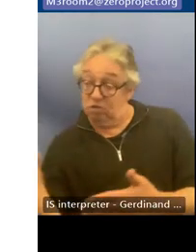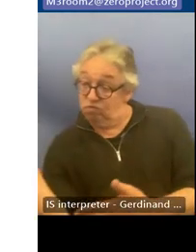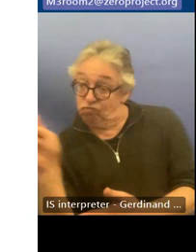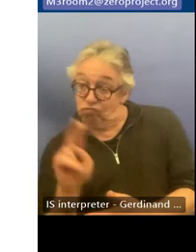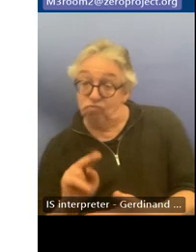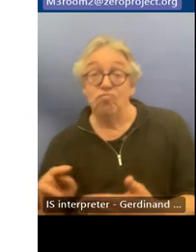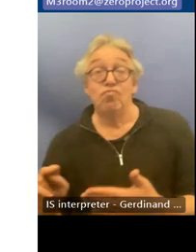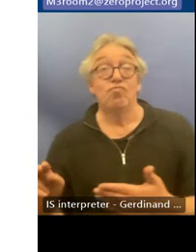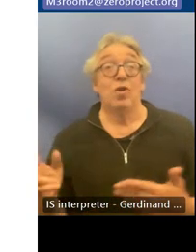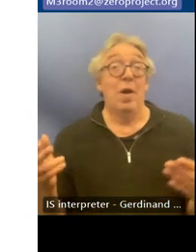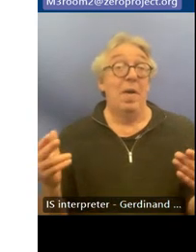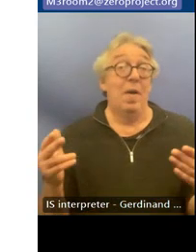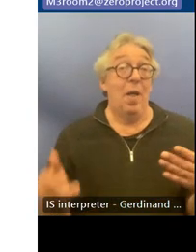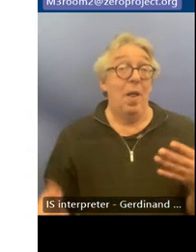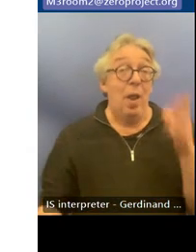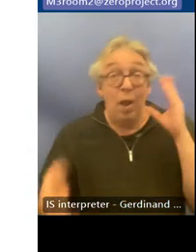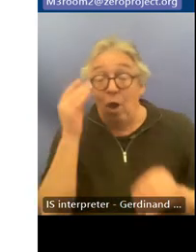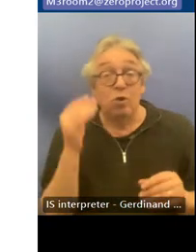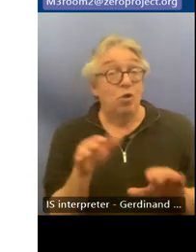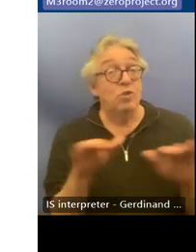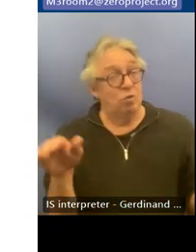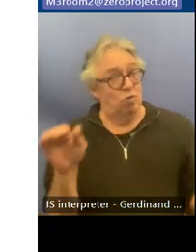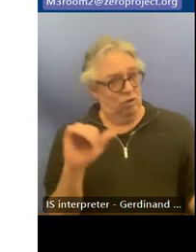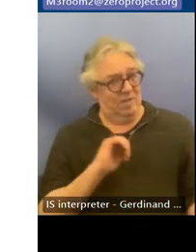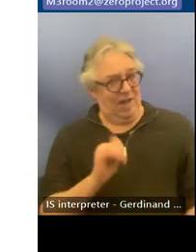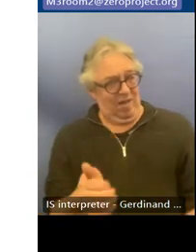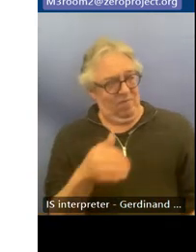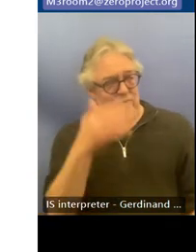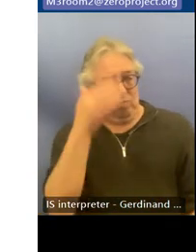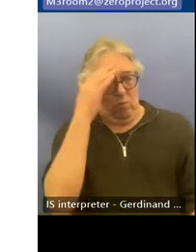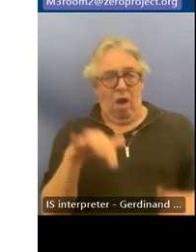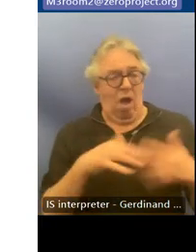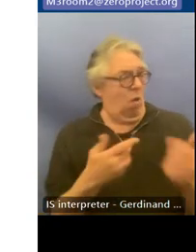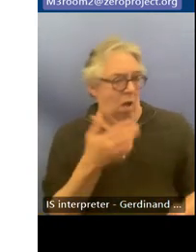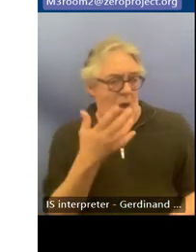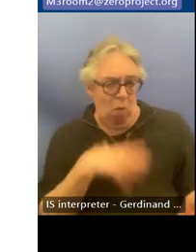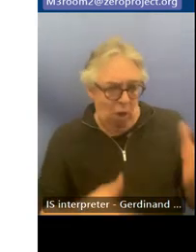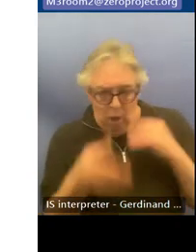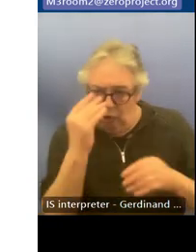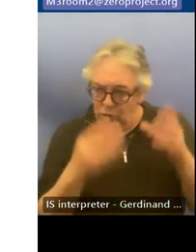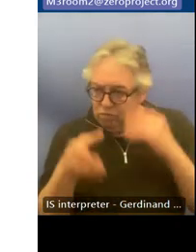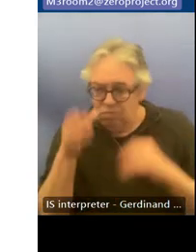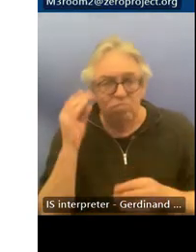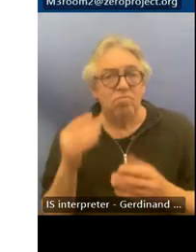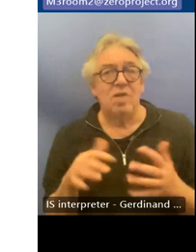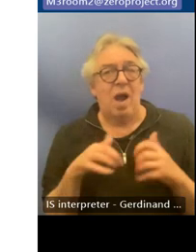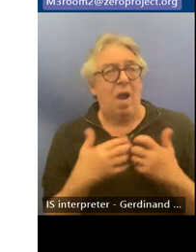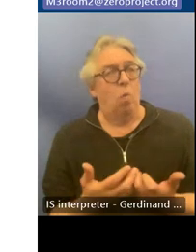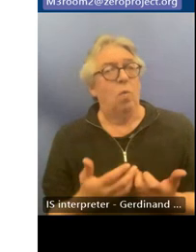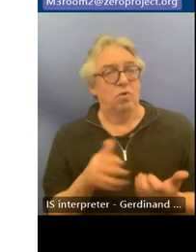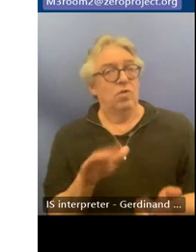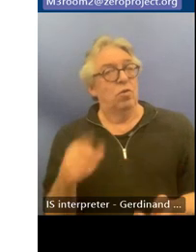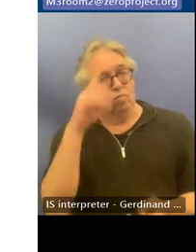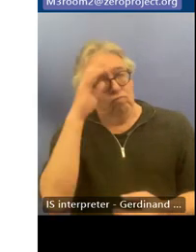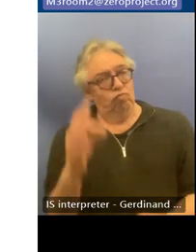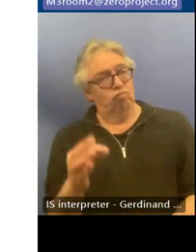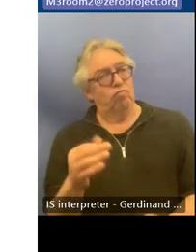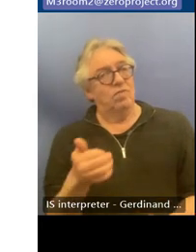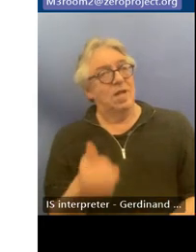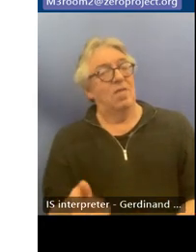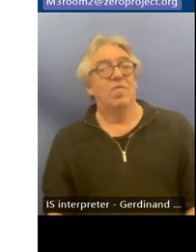choose their interest to learn in their school. Also, in